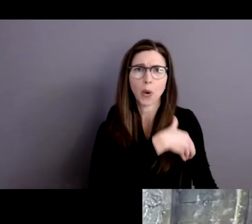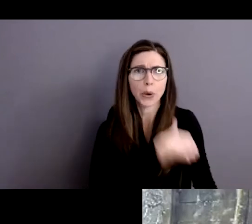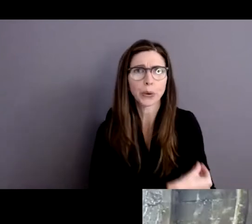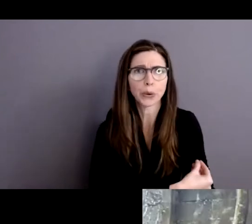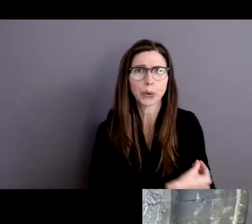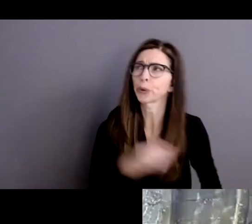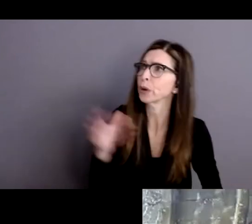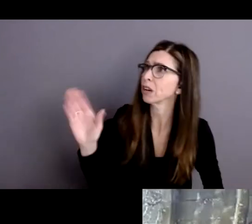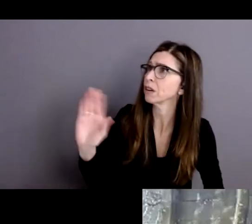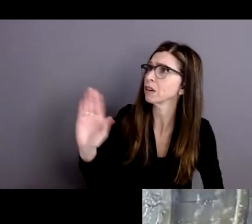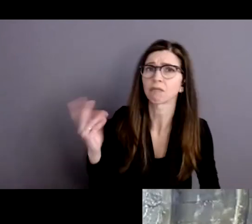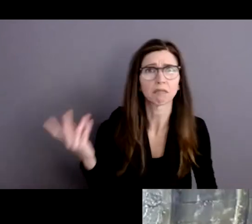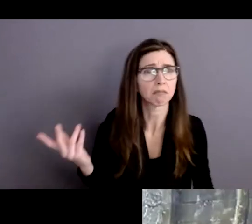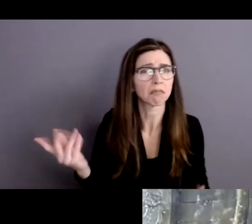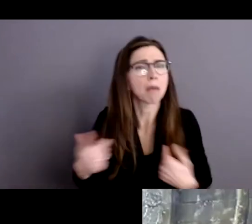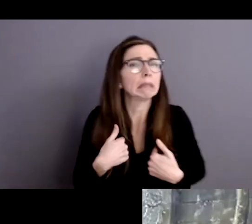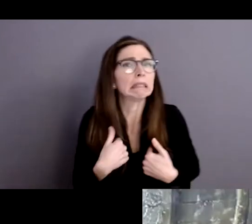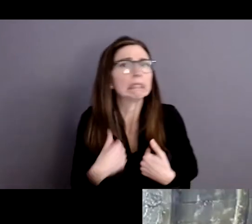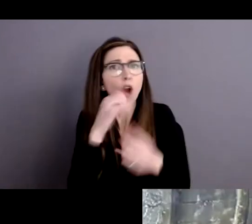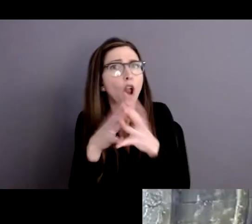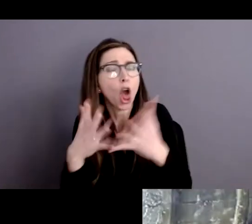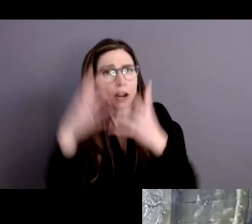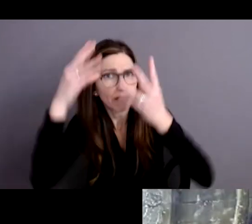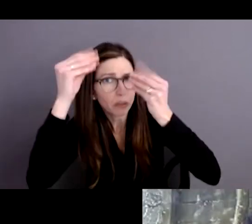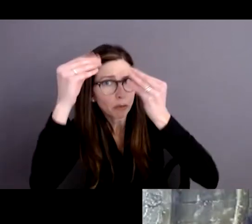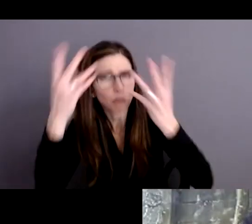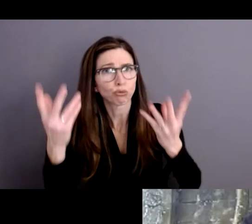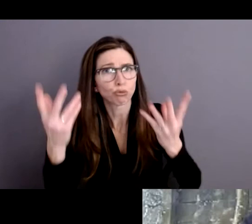I don't have much info on who was considered